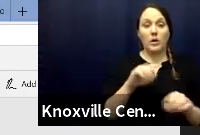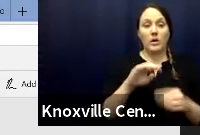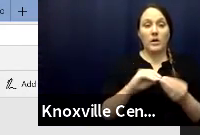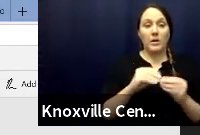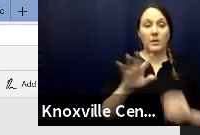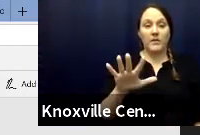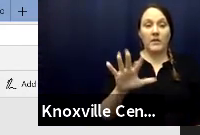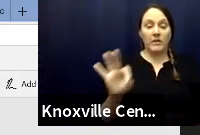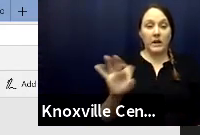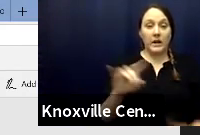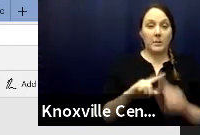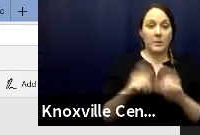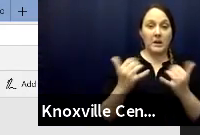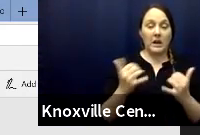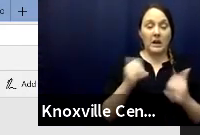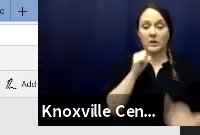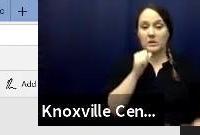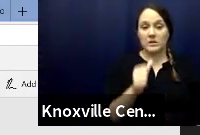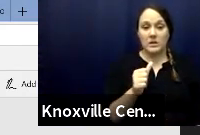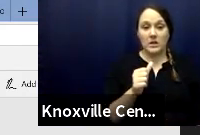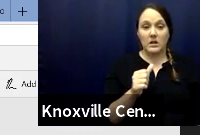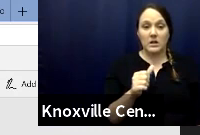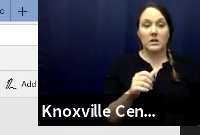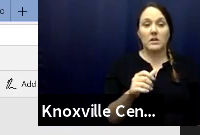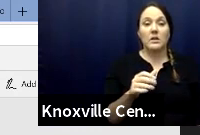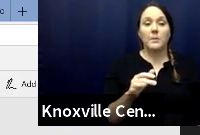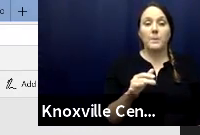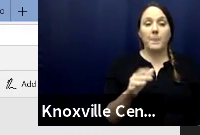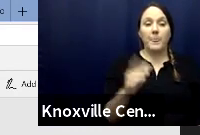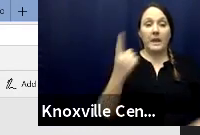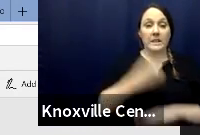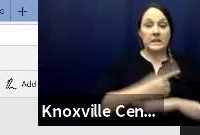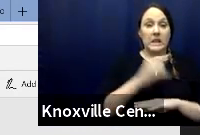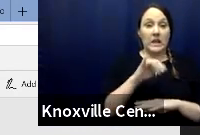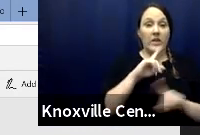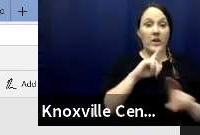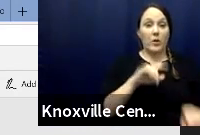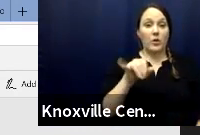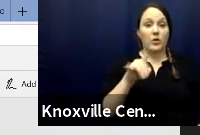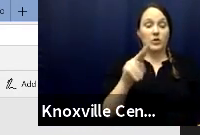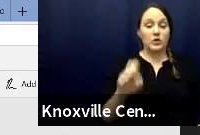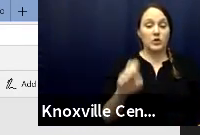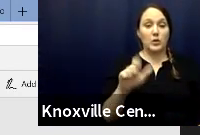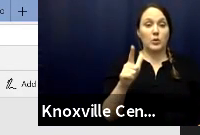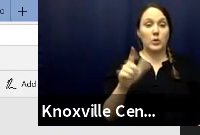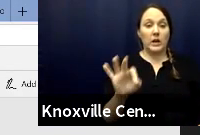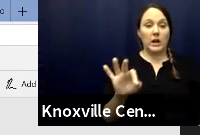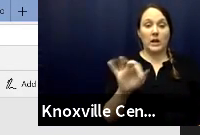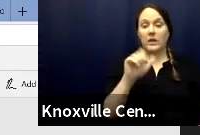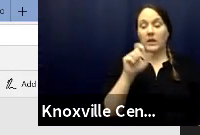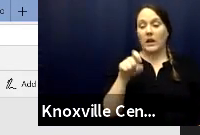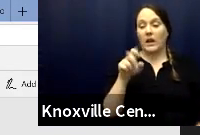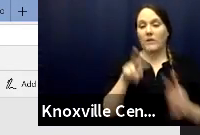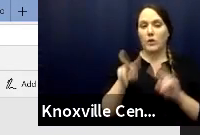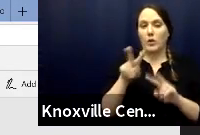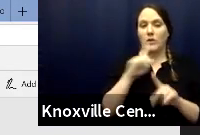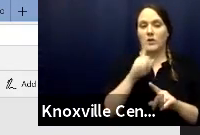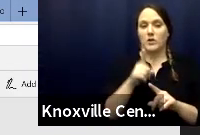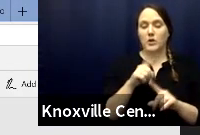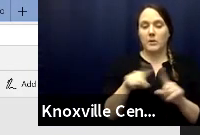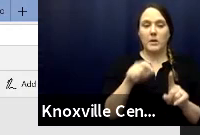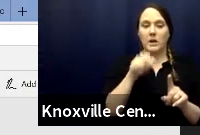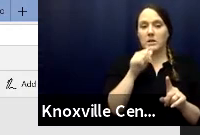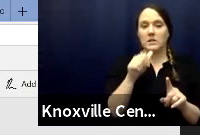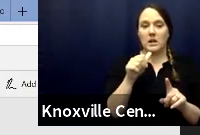not 50. And that the date of that order is not June 29th. I'd have to look at that for sure, but it's